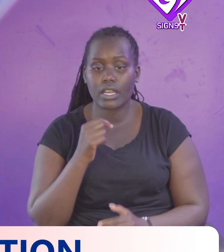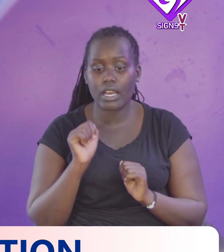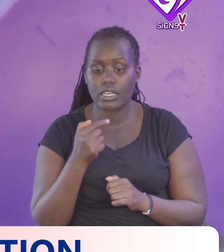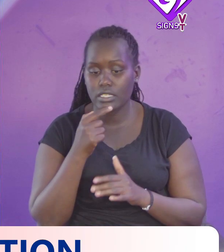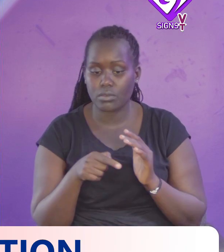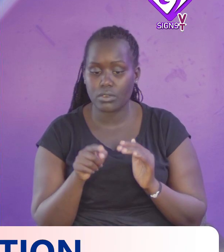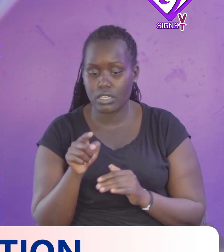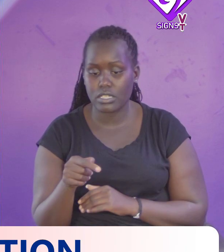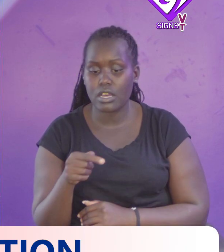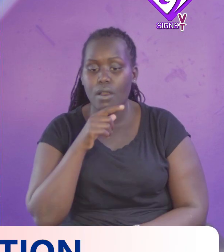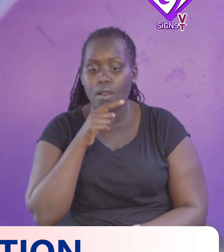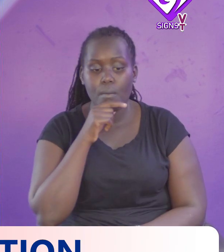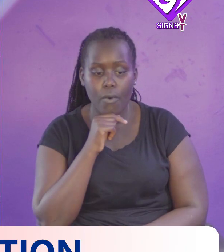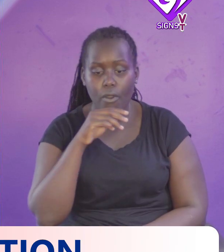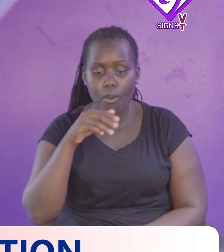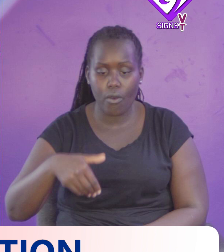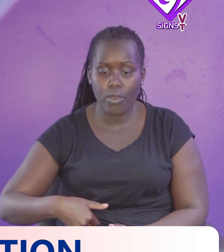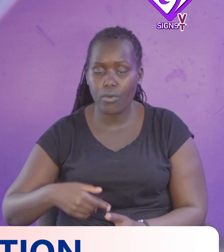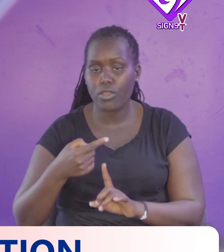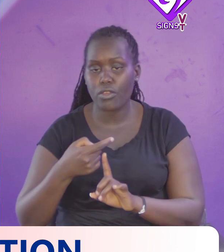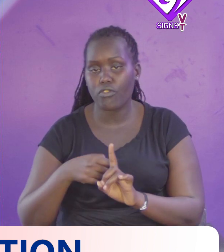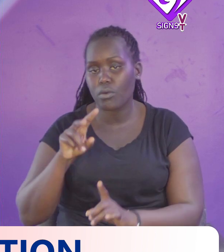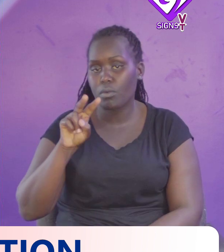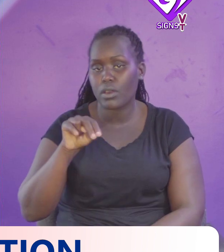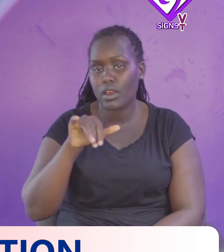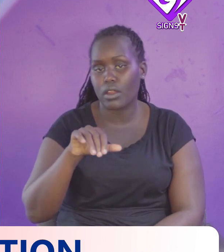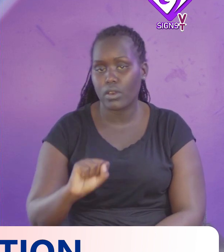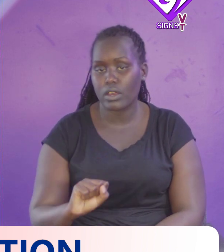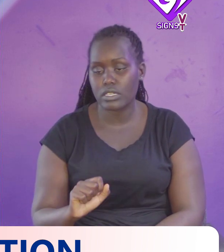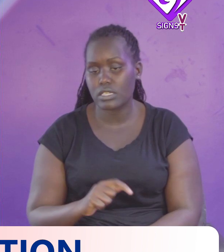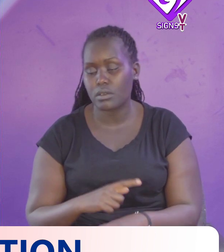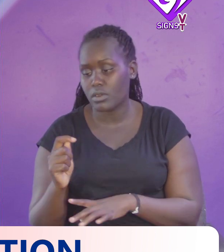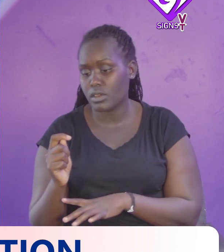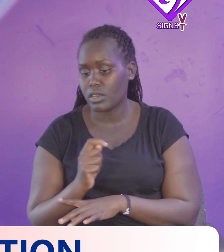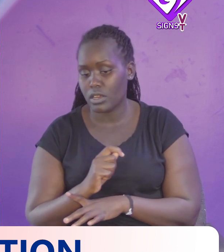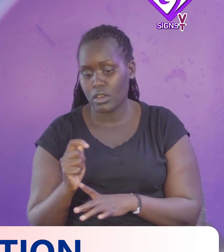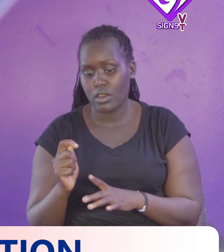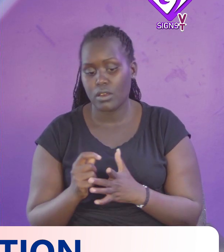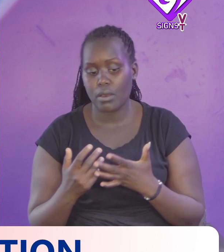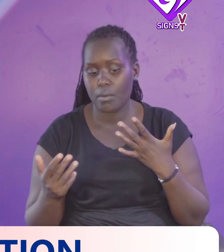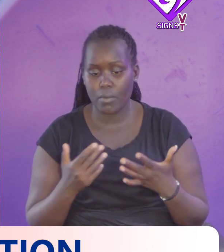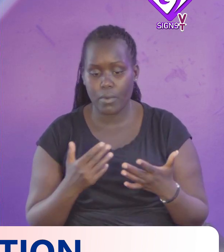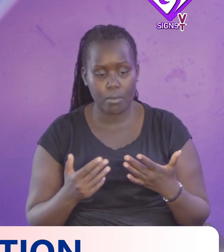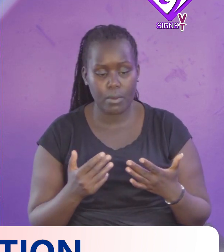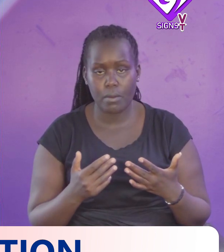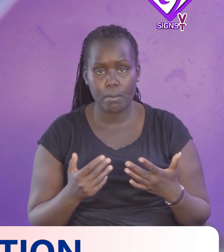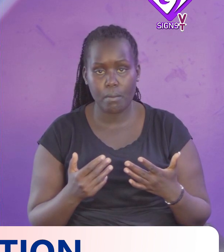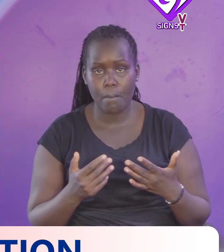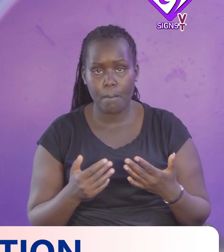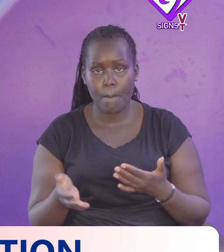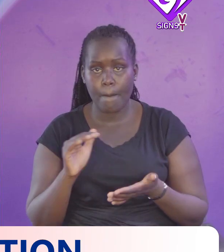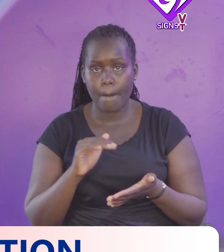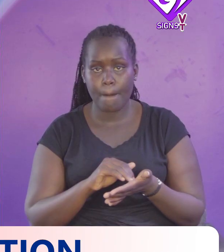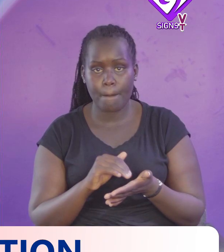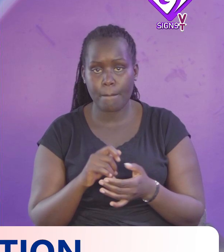or this youth from the NYS, as you have said, needed more training. Yeah. Those are things that you should always be touched on. Because again, you see, when